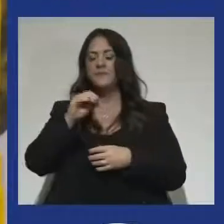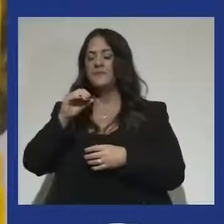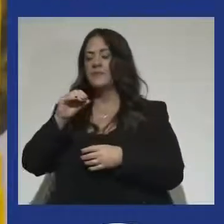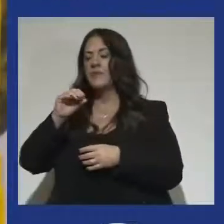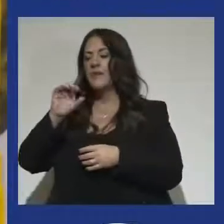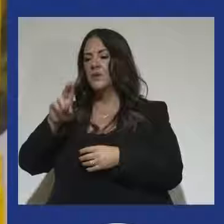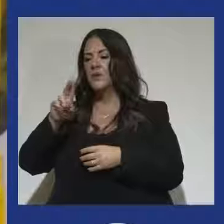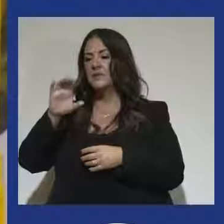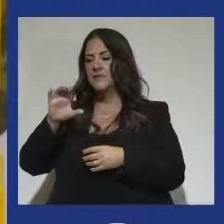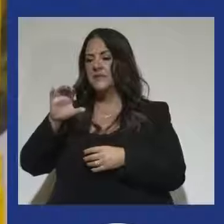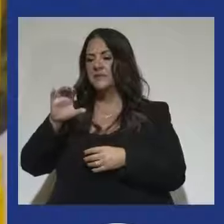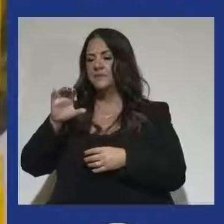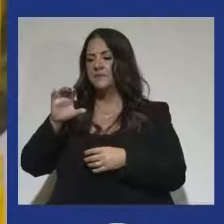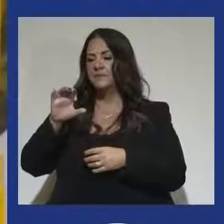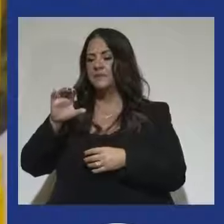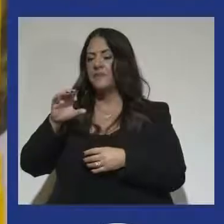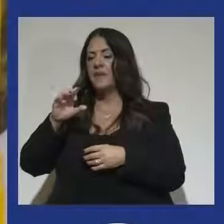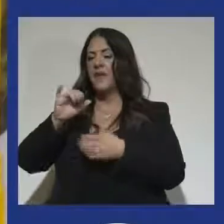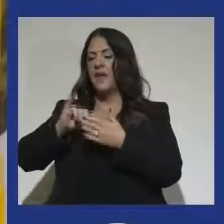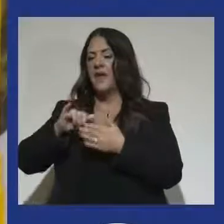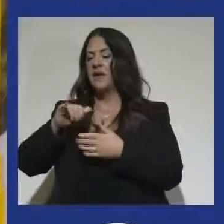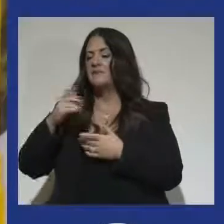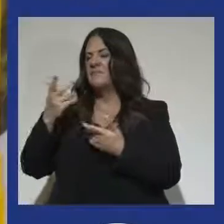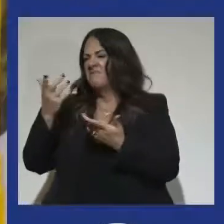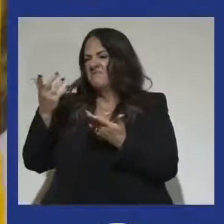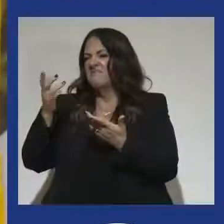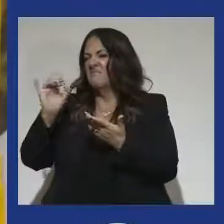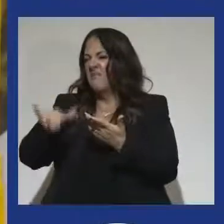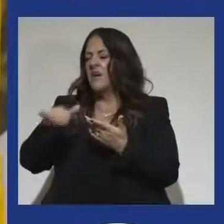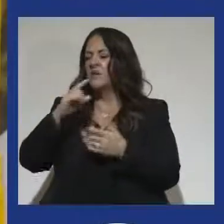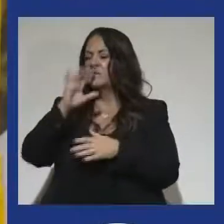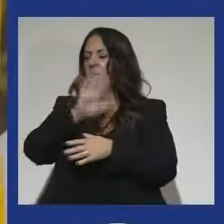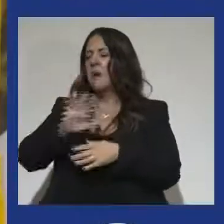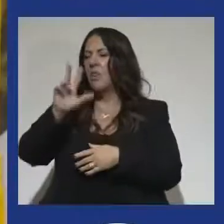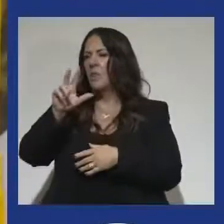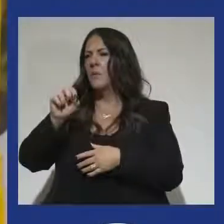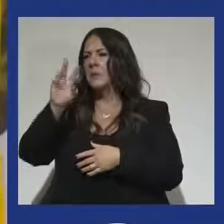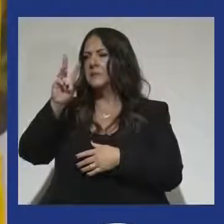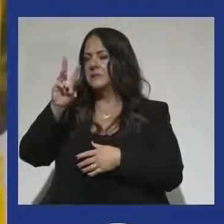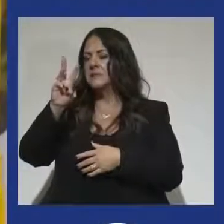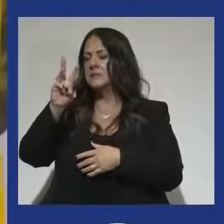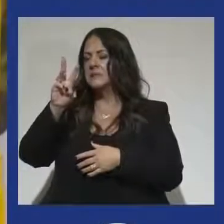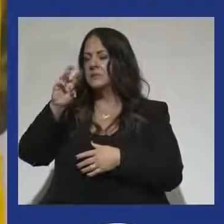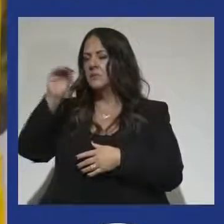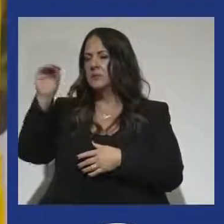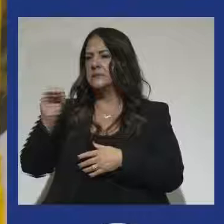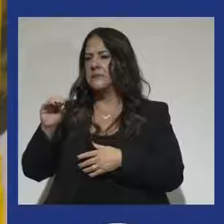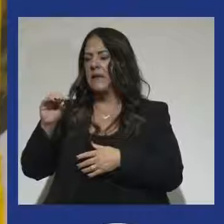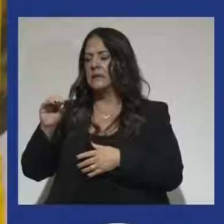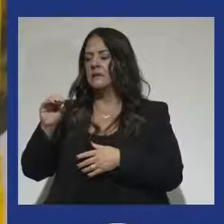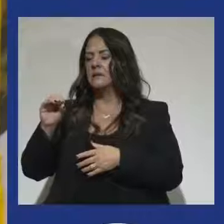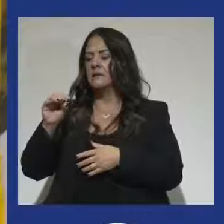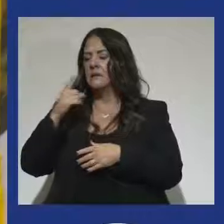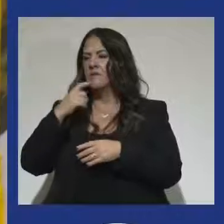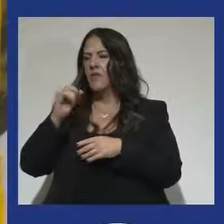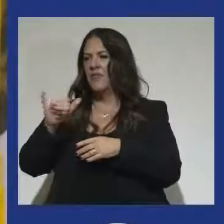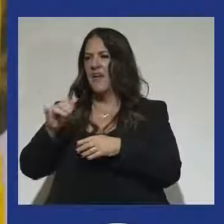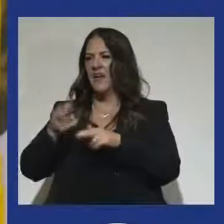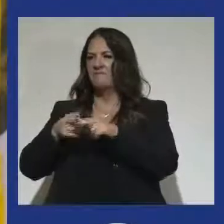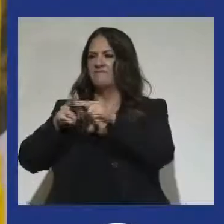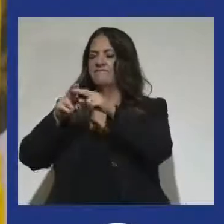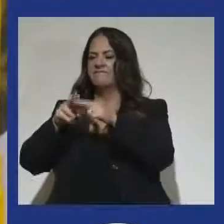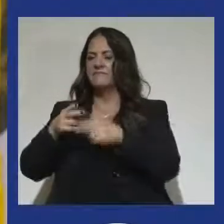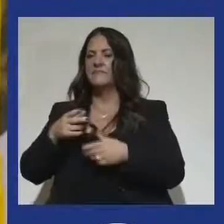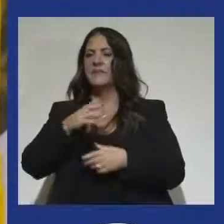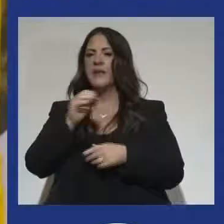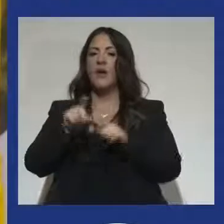3% growth. The judicial branch is getting 3.6% growth, I believe, a COLA there, as